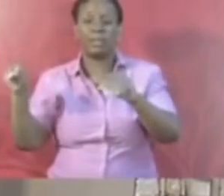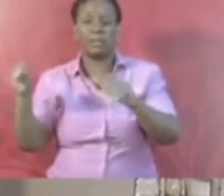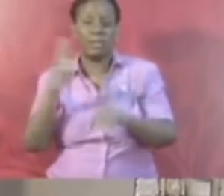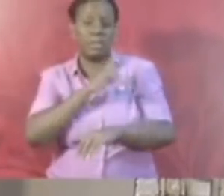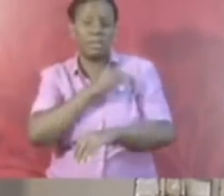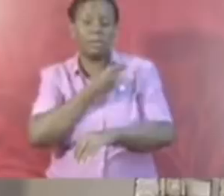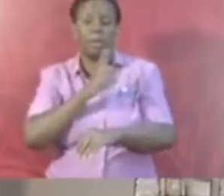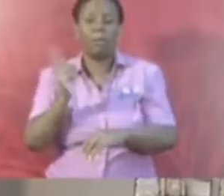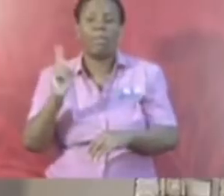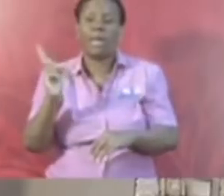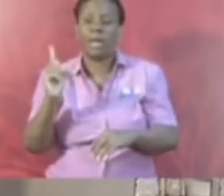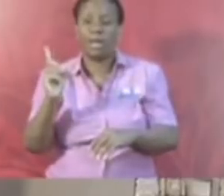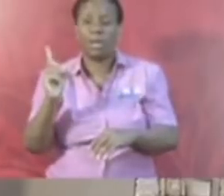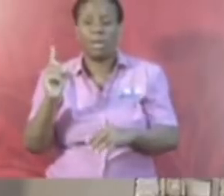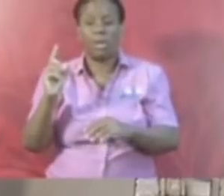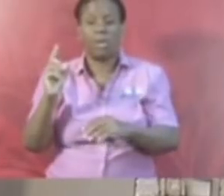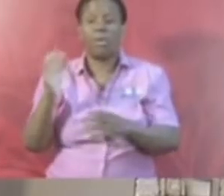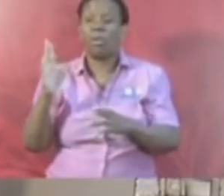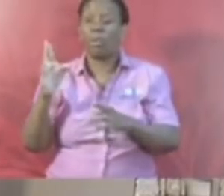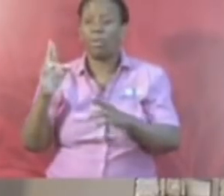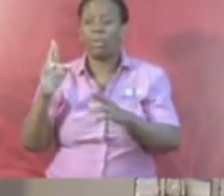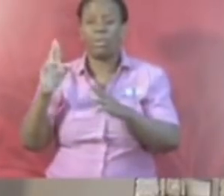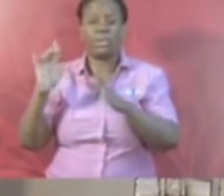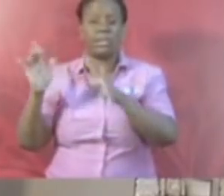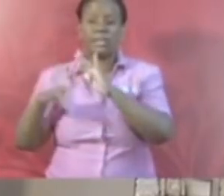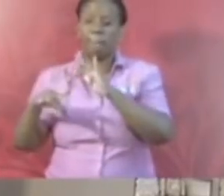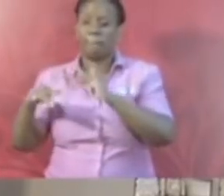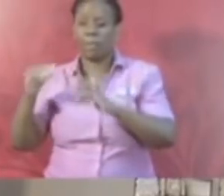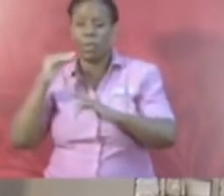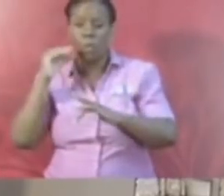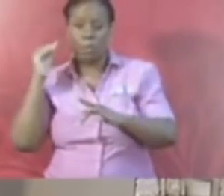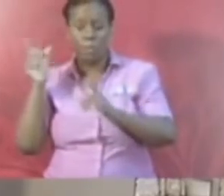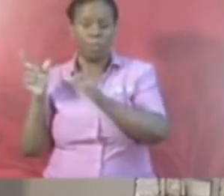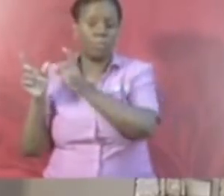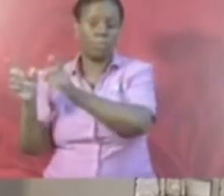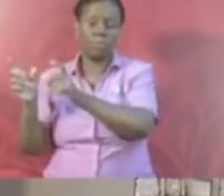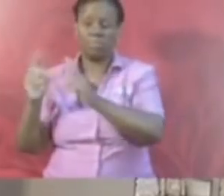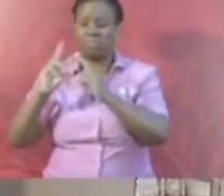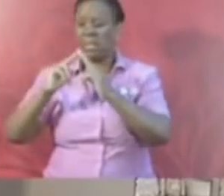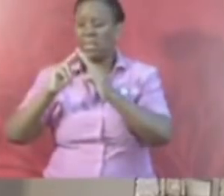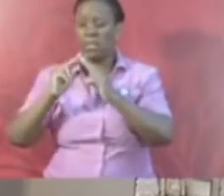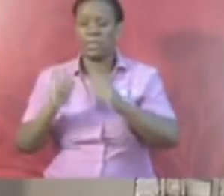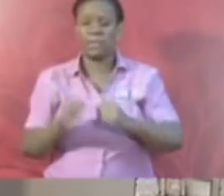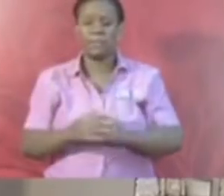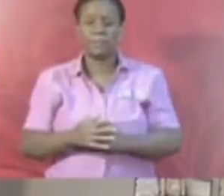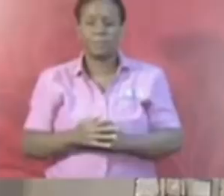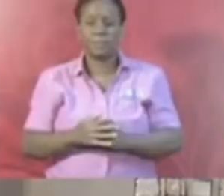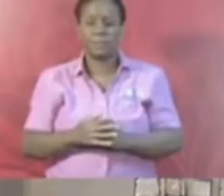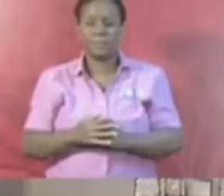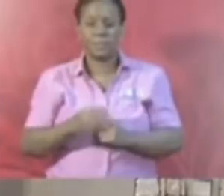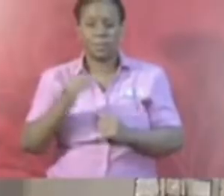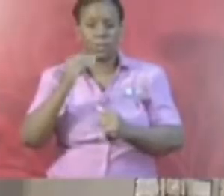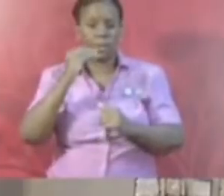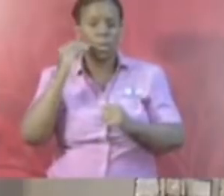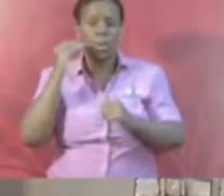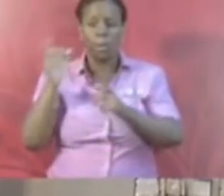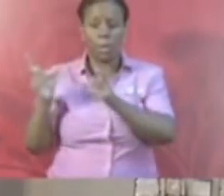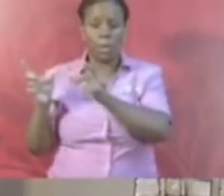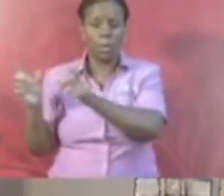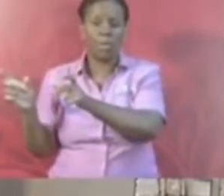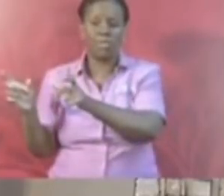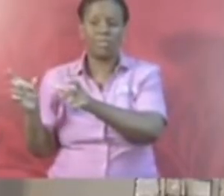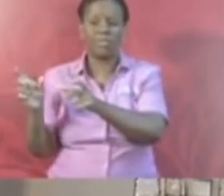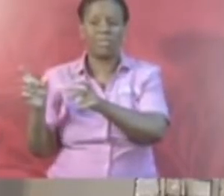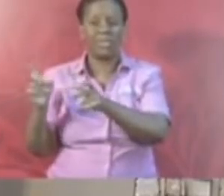be allowed to go home and fulfill the rest of your quarantine period via home quarantine. And of course, you'll be swabbed as well. If